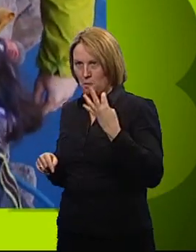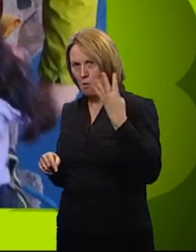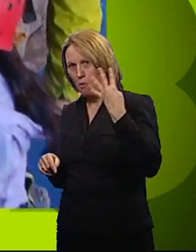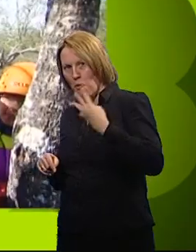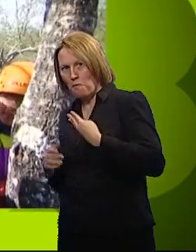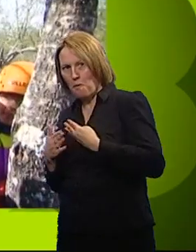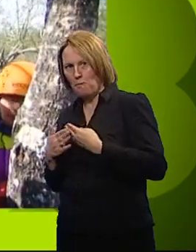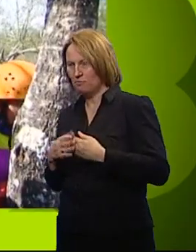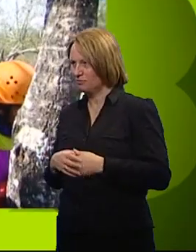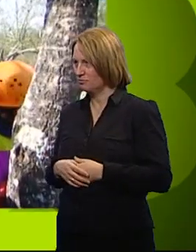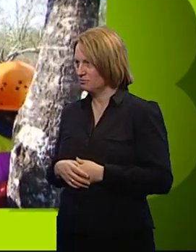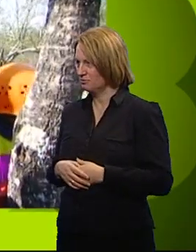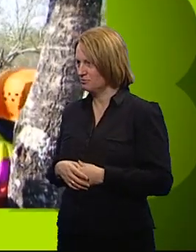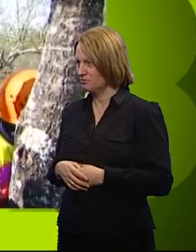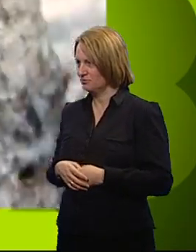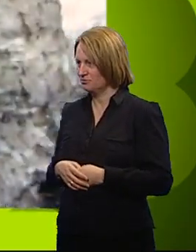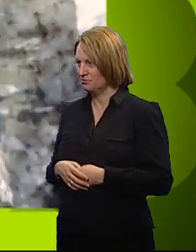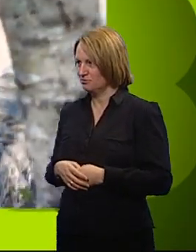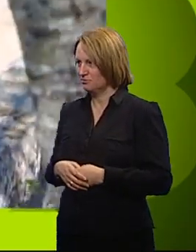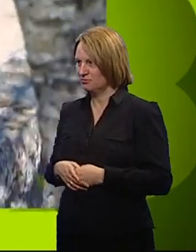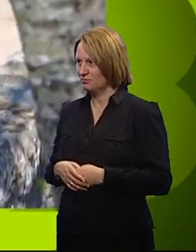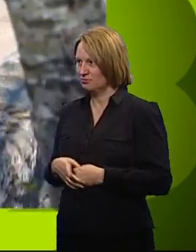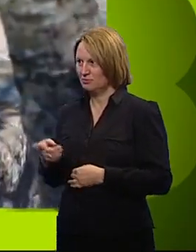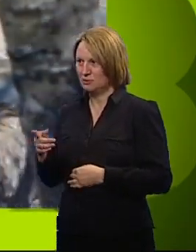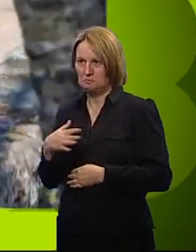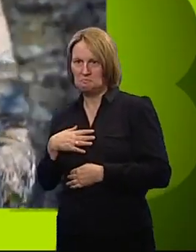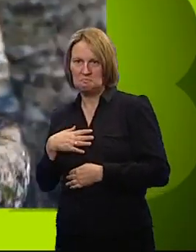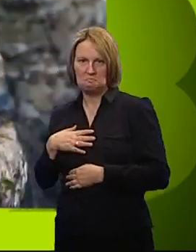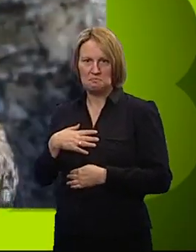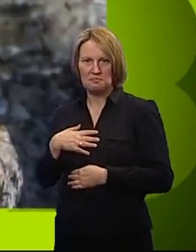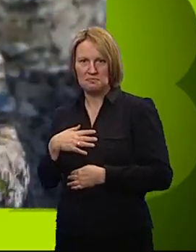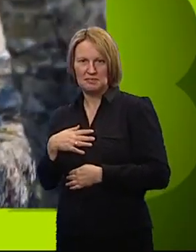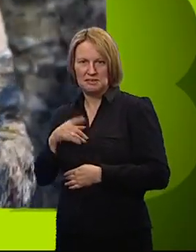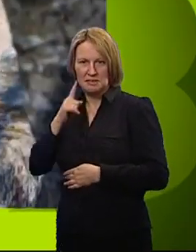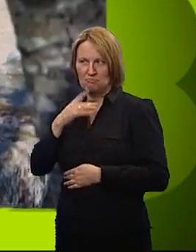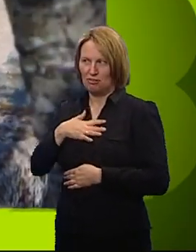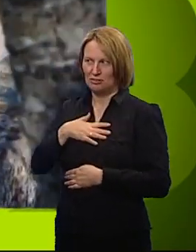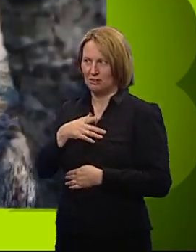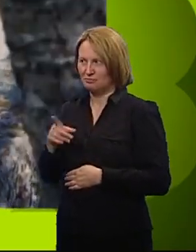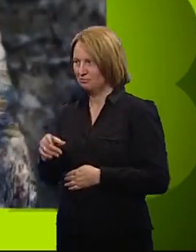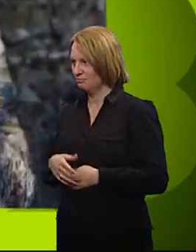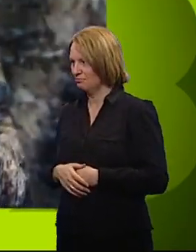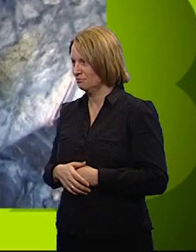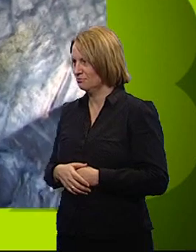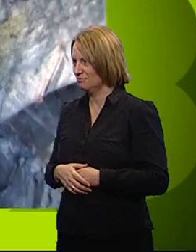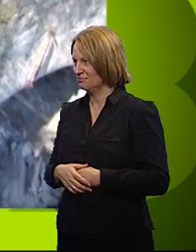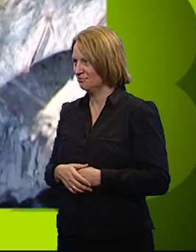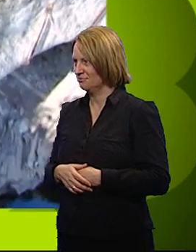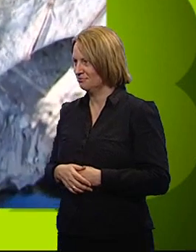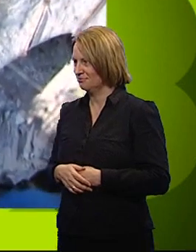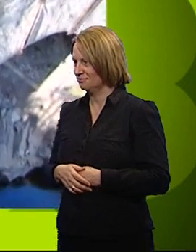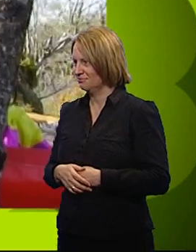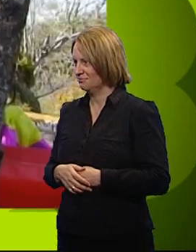to go. Look, I don't think she's going to go. But back at the top, someone's already starting to feel the pressure. I think she's going to cry. There